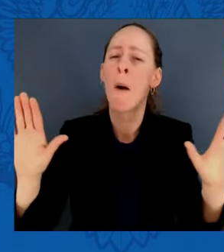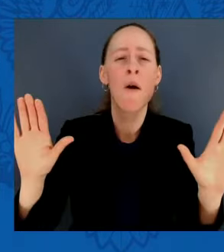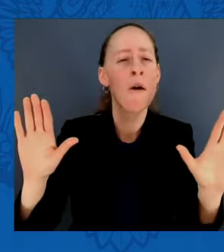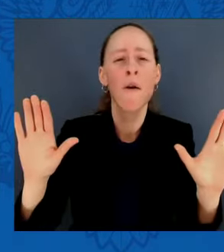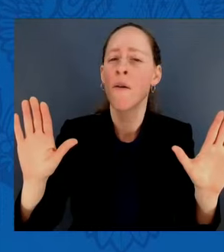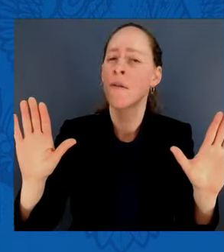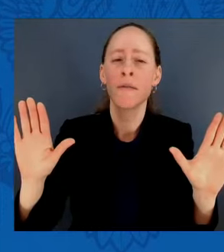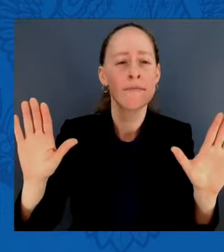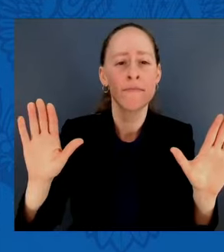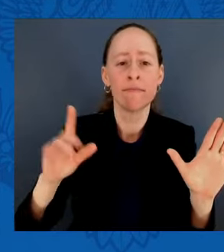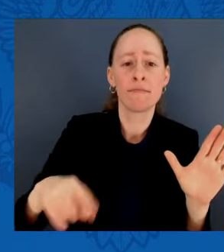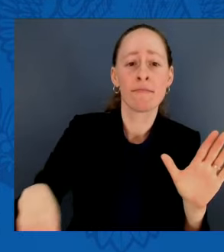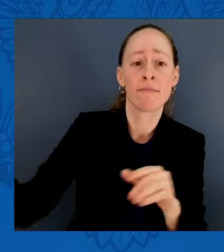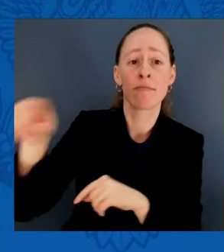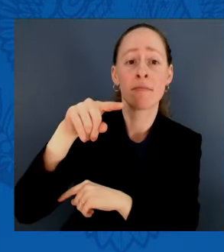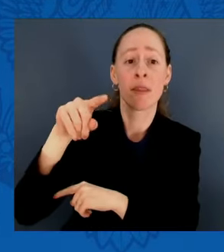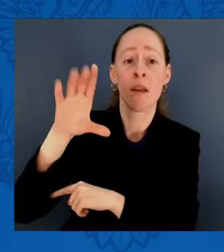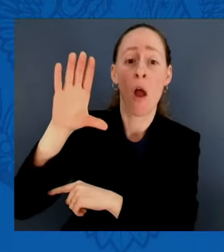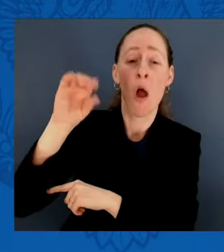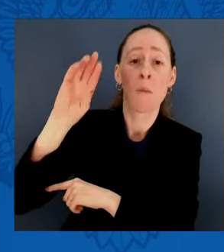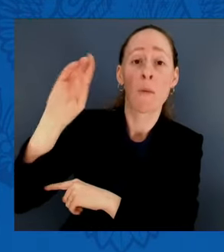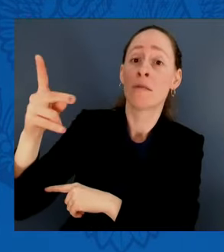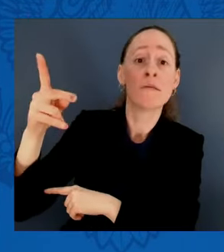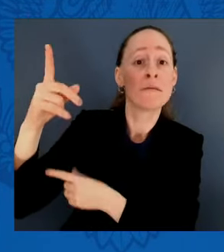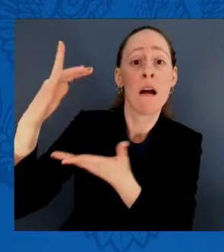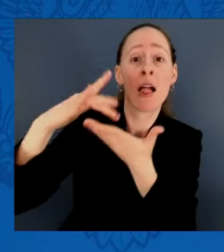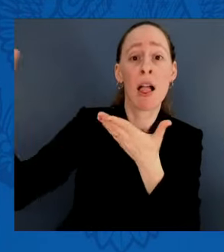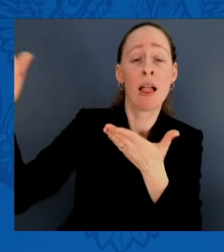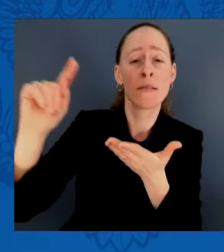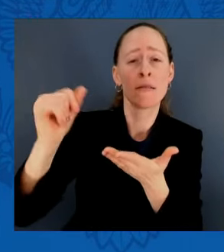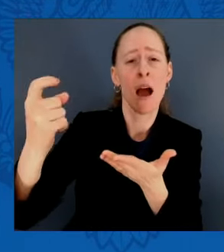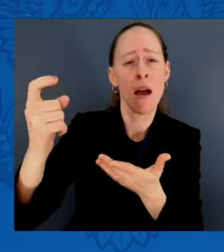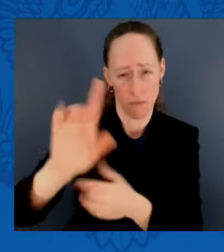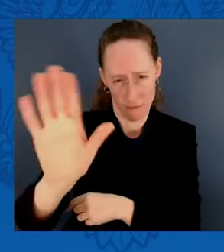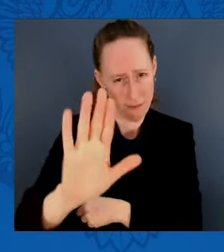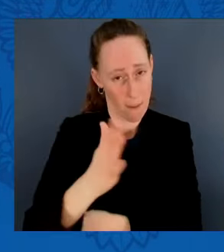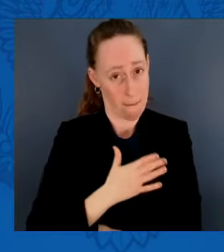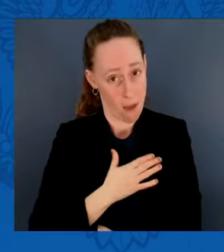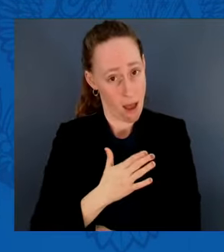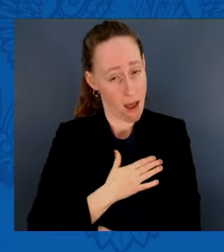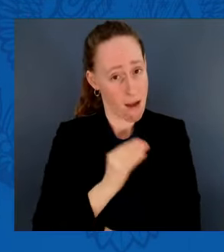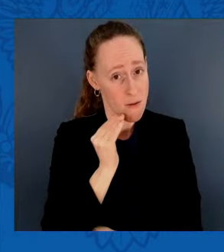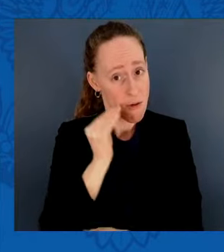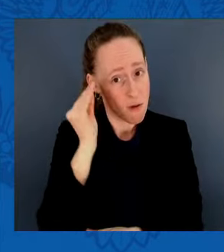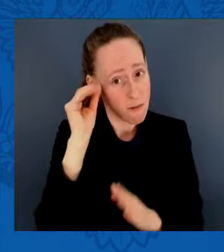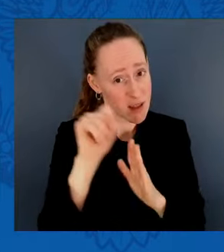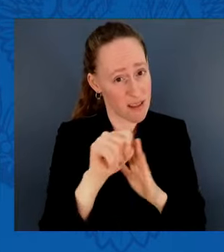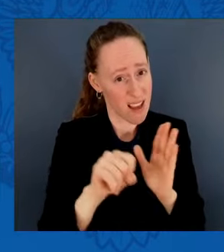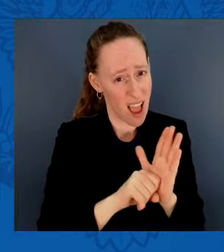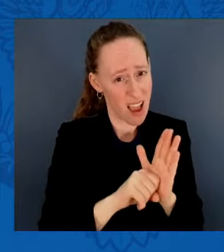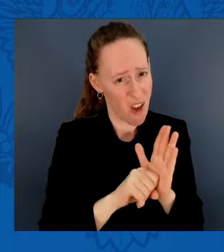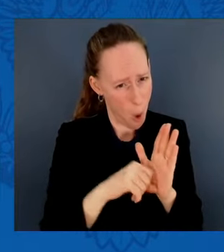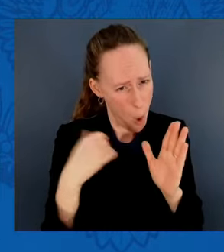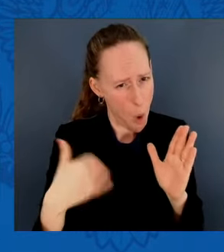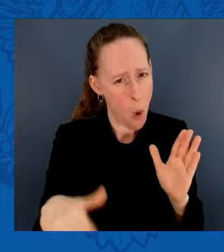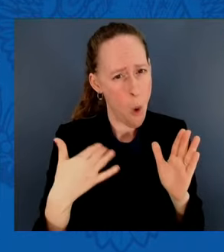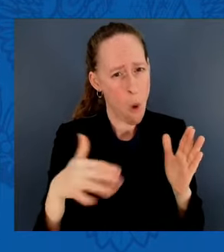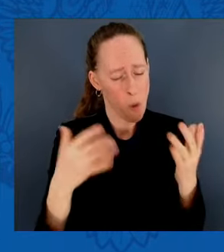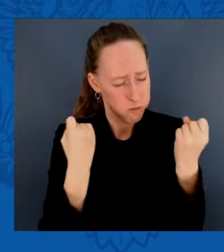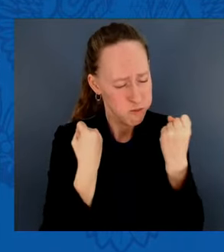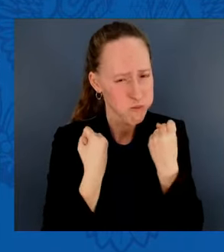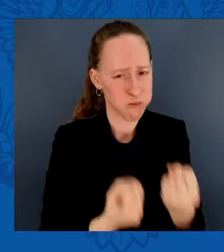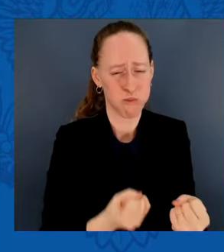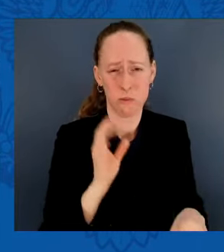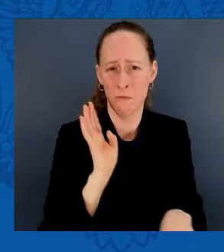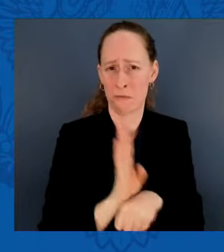state that has more corporations invested than every one of your states in the state, United States combined. And I represented it for 36